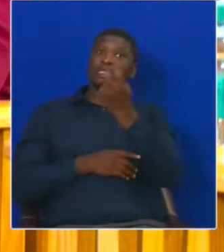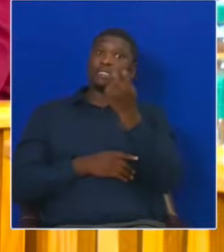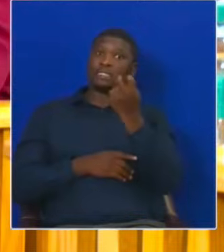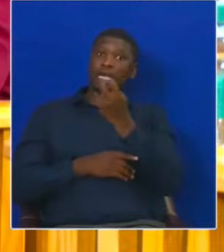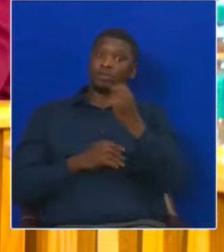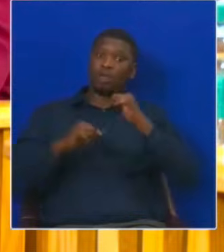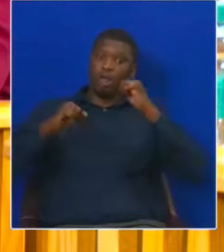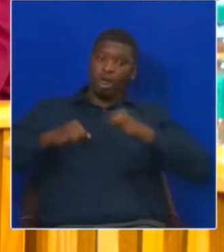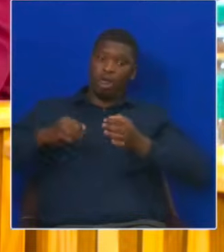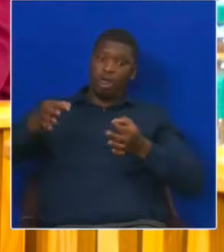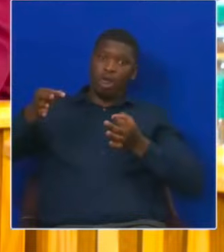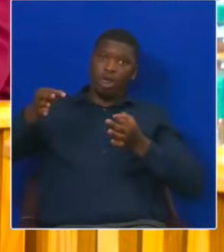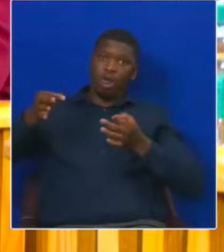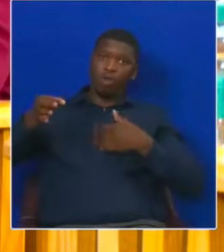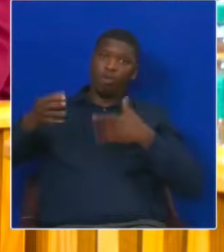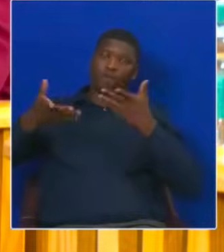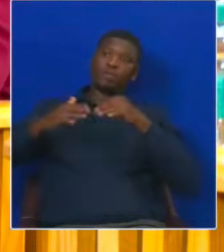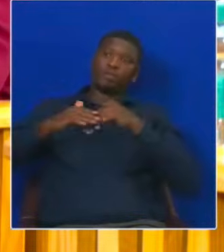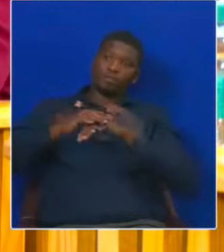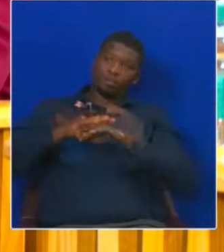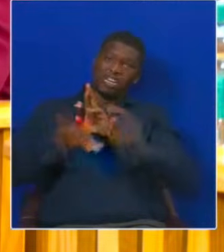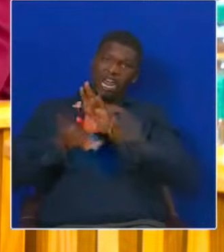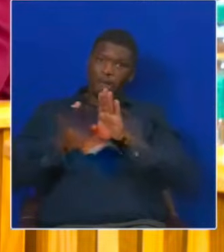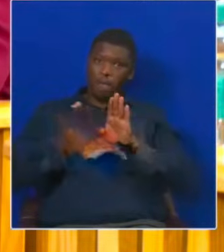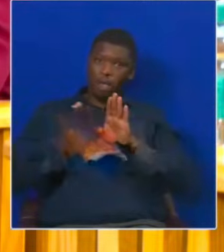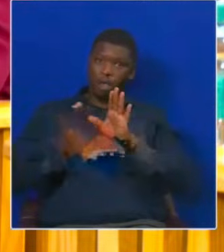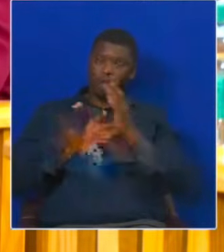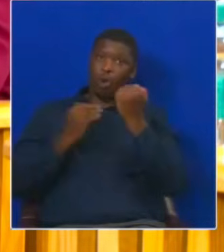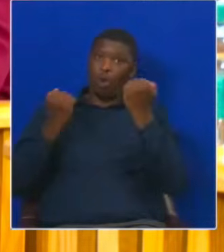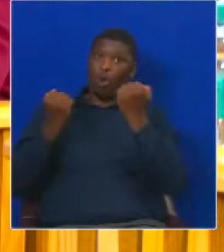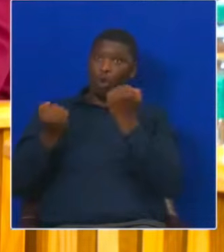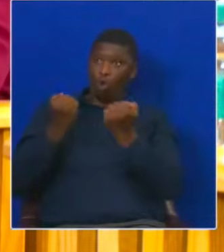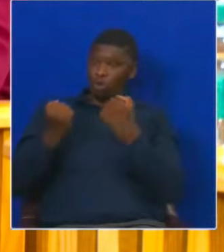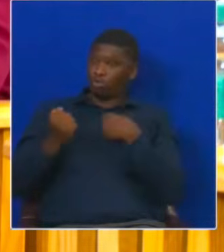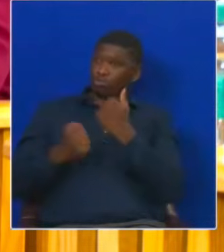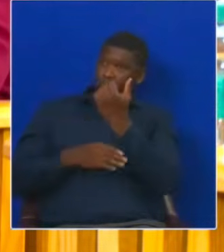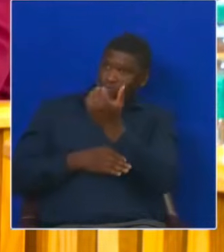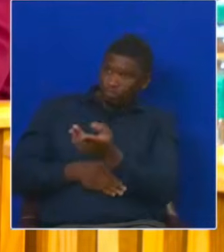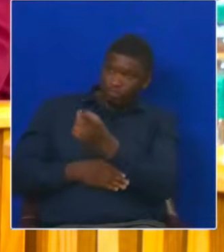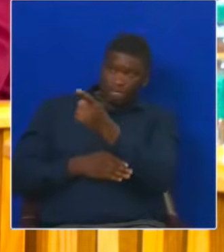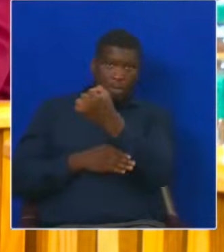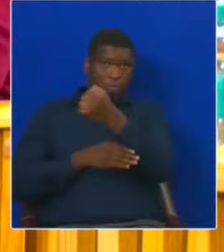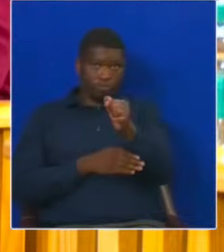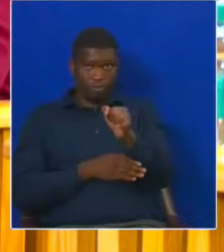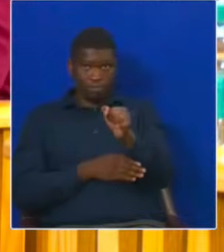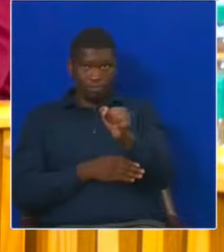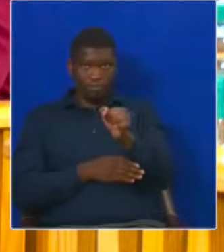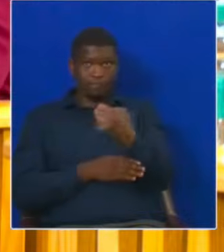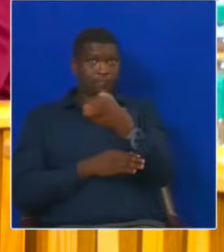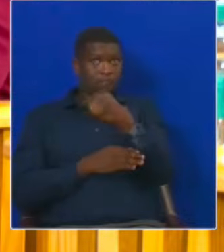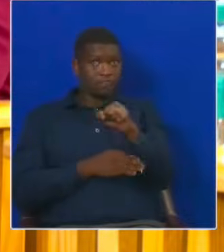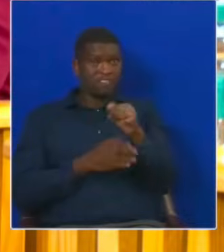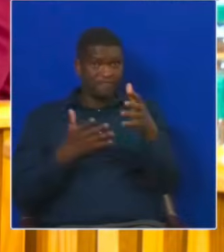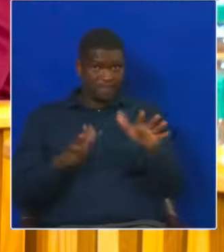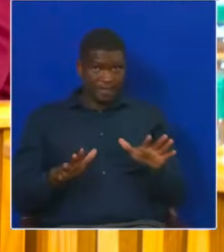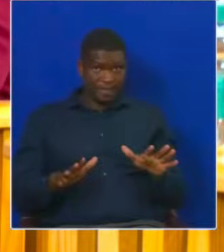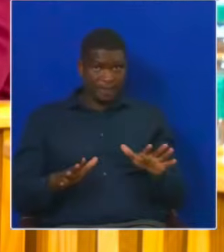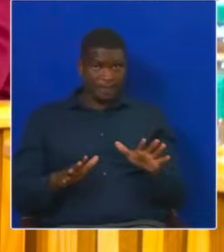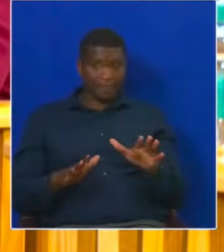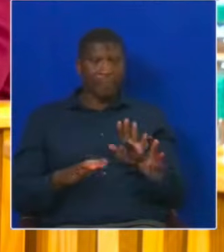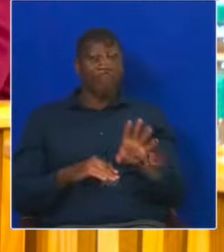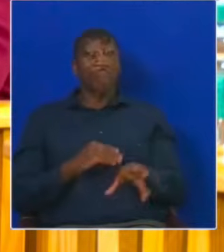Randburg Magistrates Court was denied, and that That's correct. the